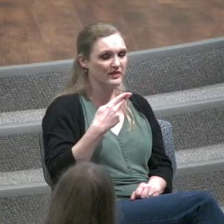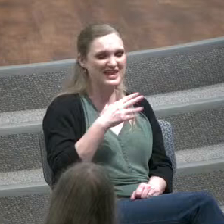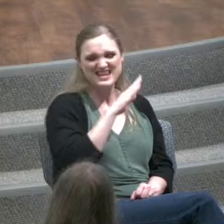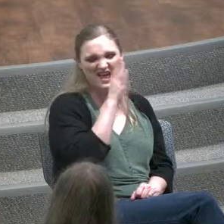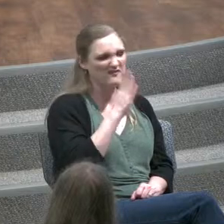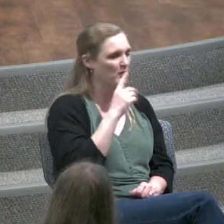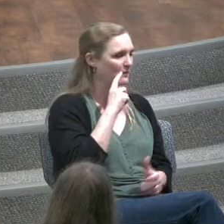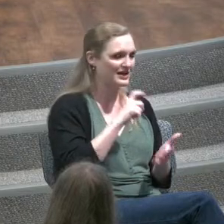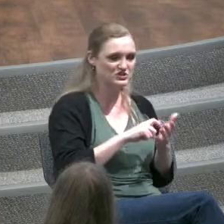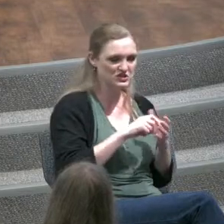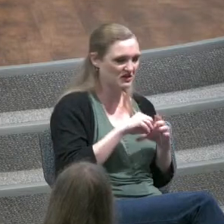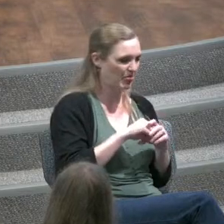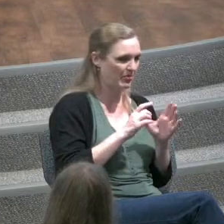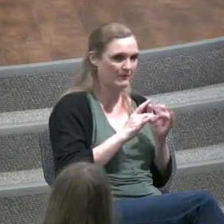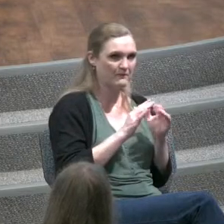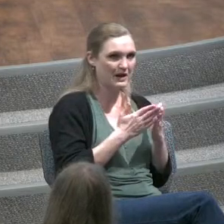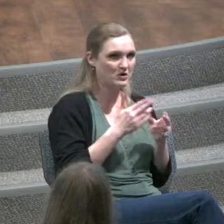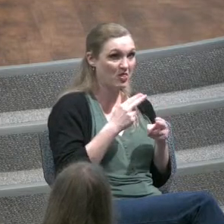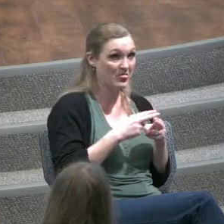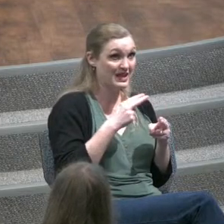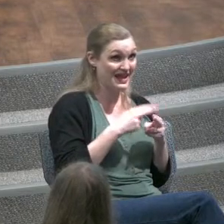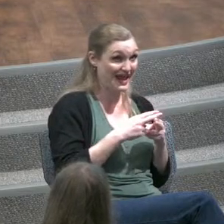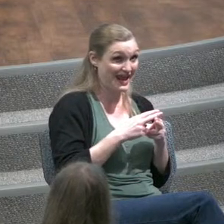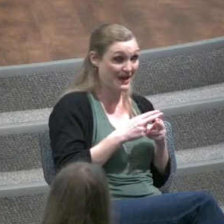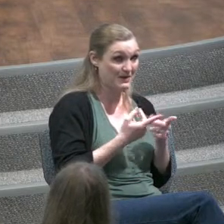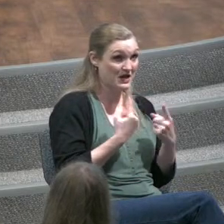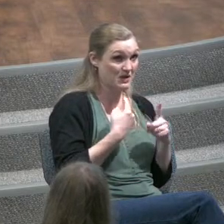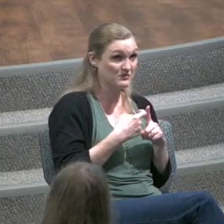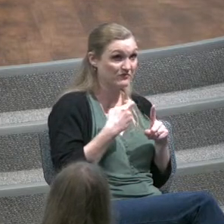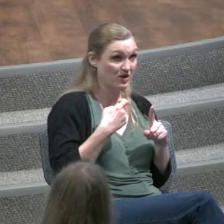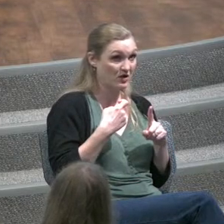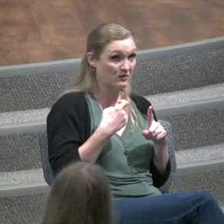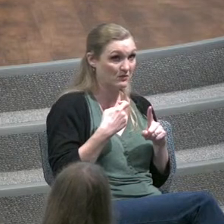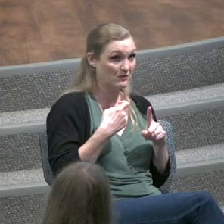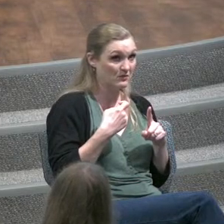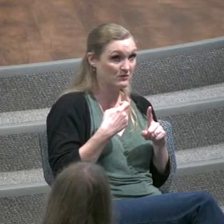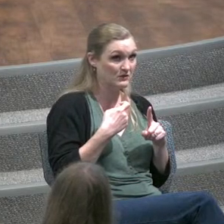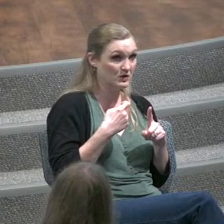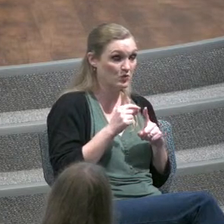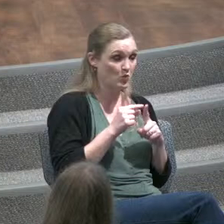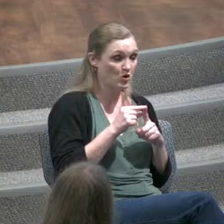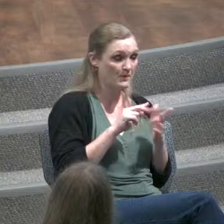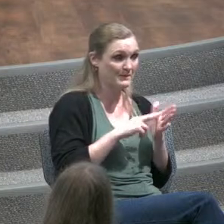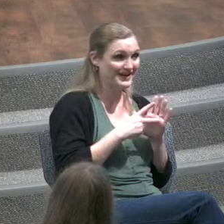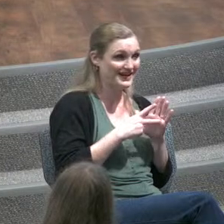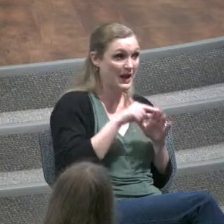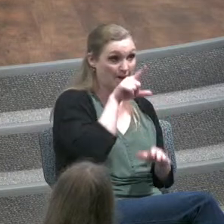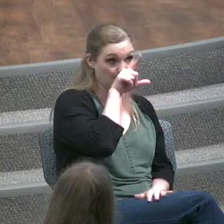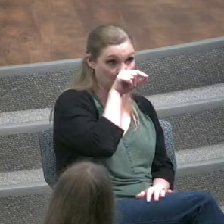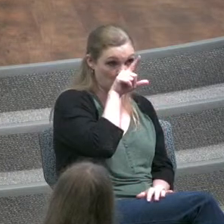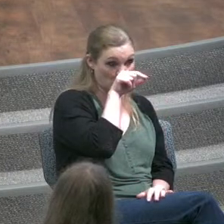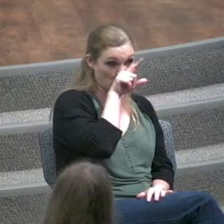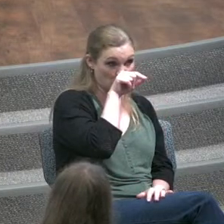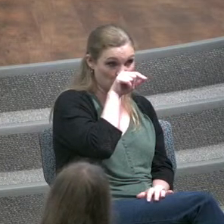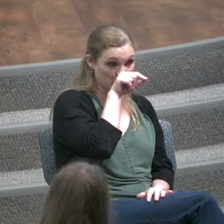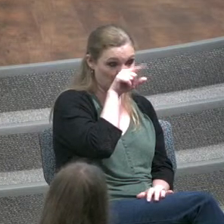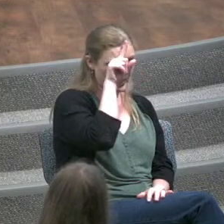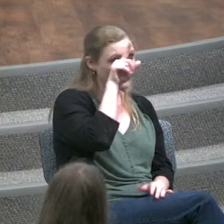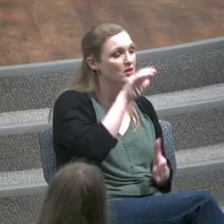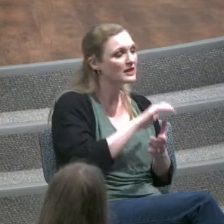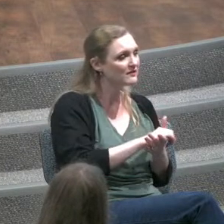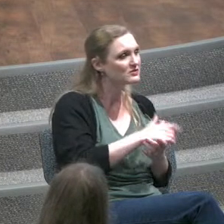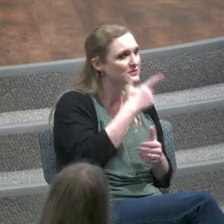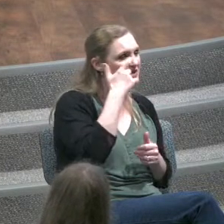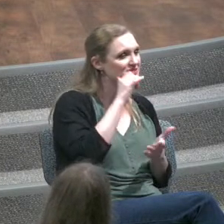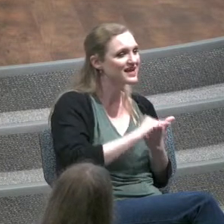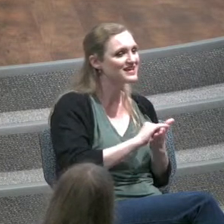Bible. The name Zippori comes from the word meaning bird, and the belief